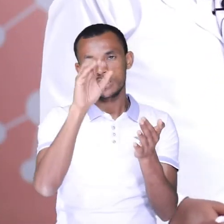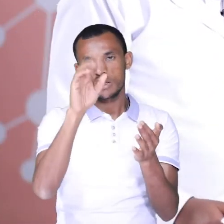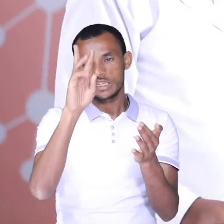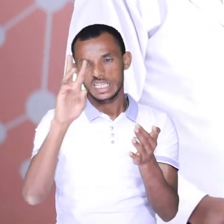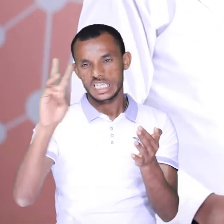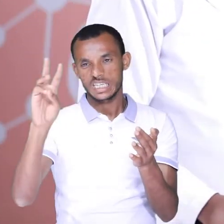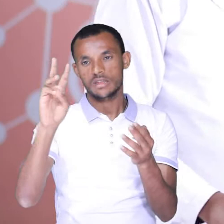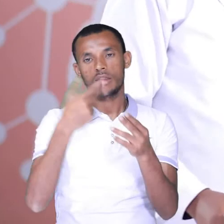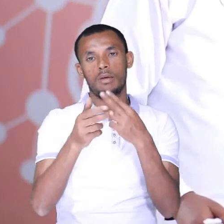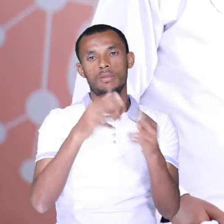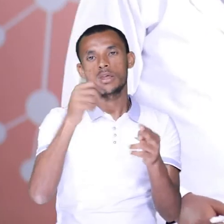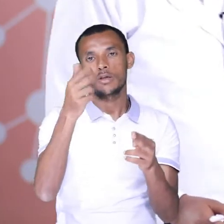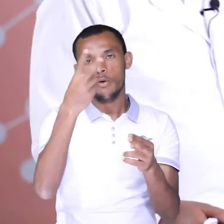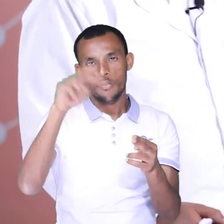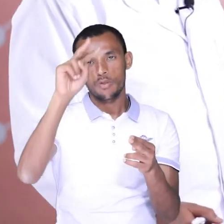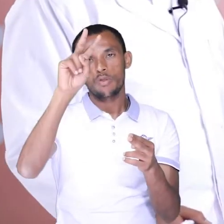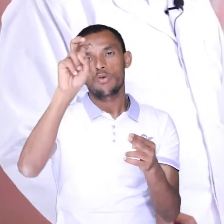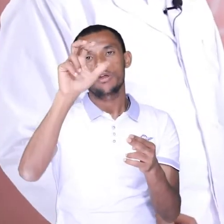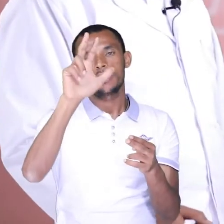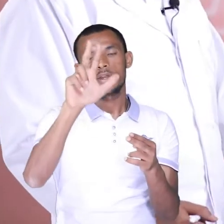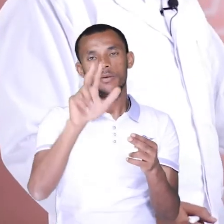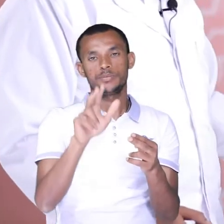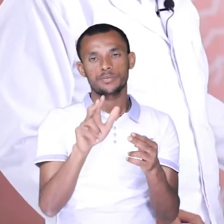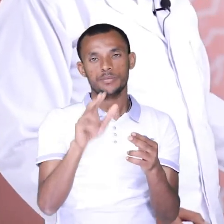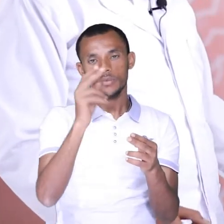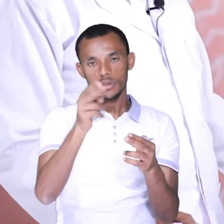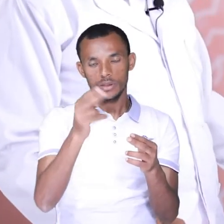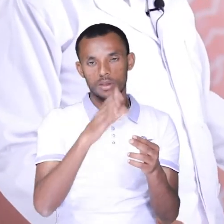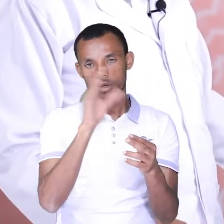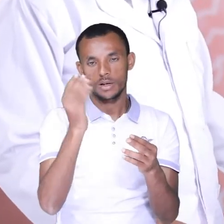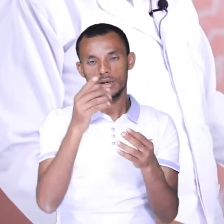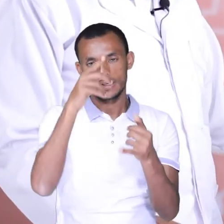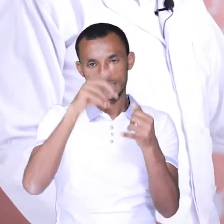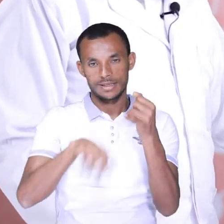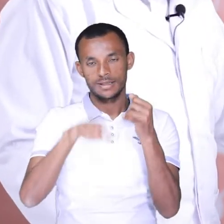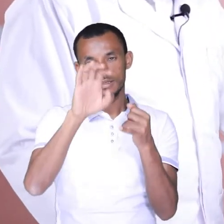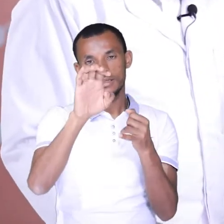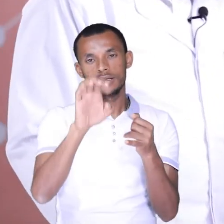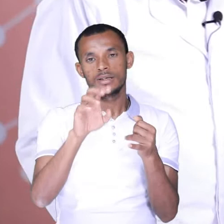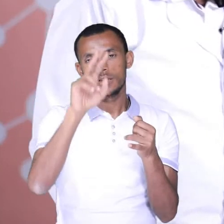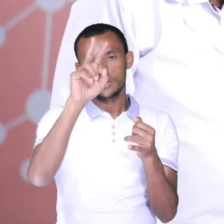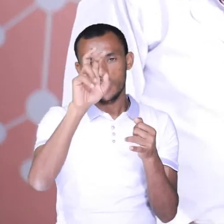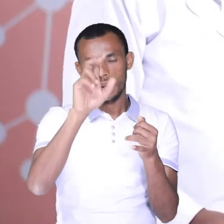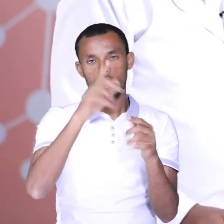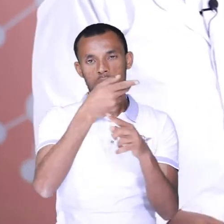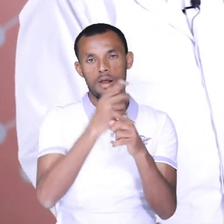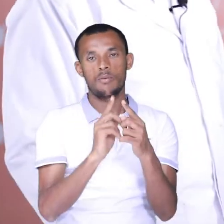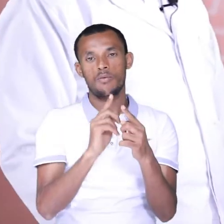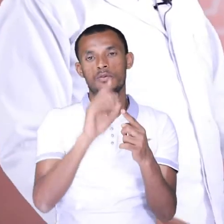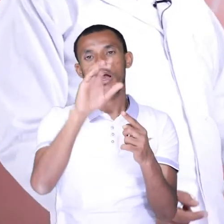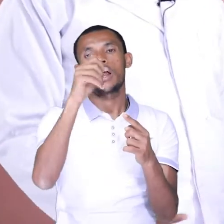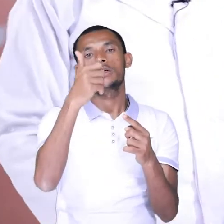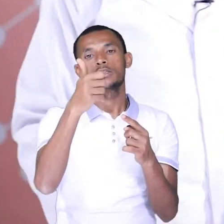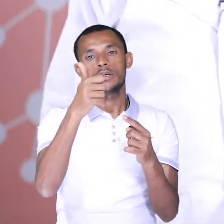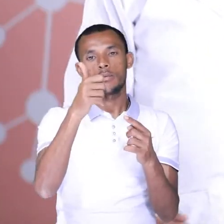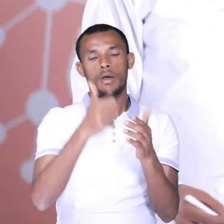18.066 times 10 to the power of 23 molecules of hydrogen, and the last one E 20 gram of calcium atom.